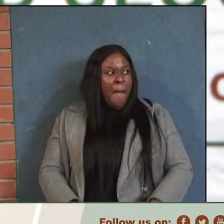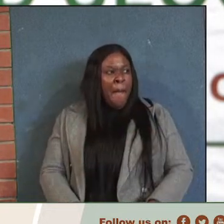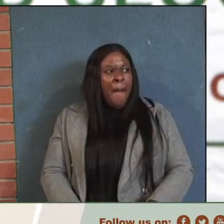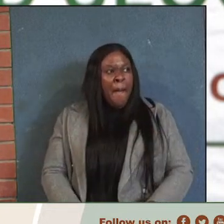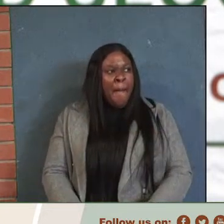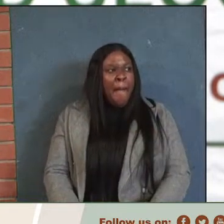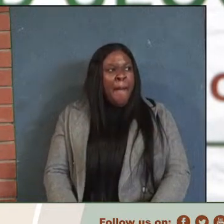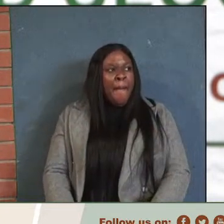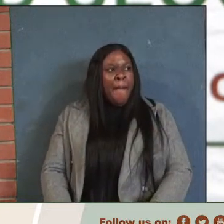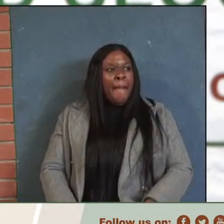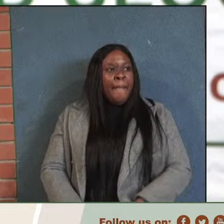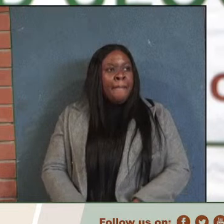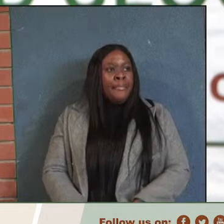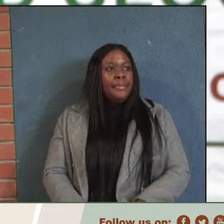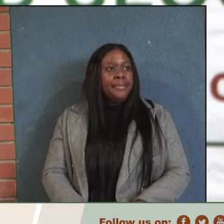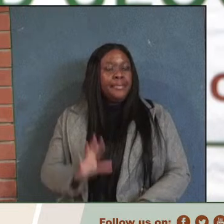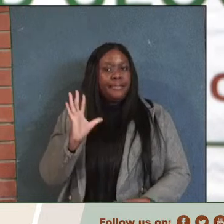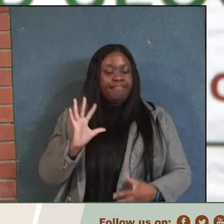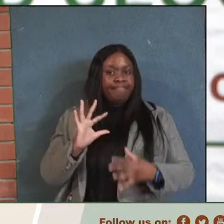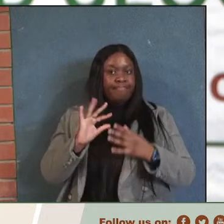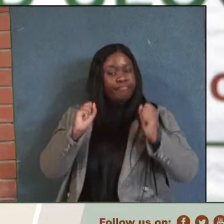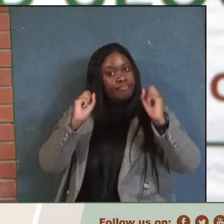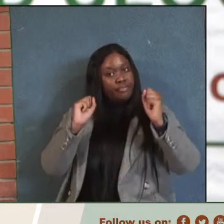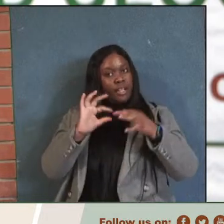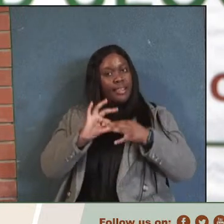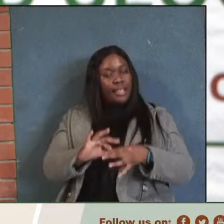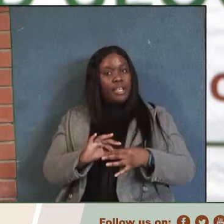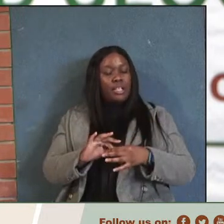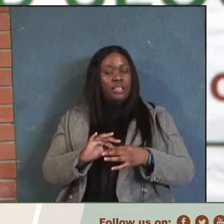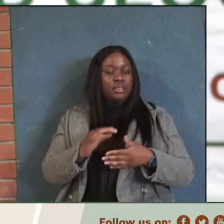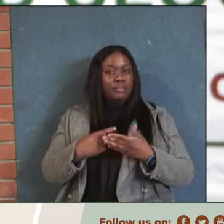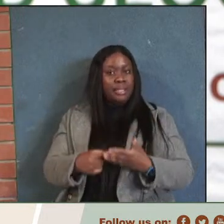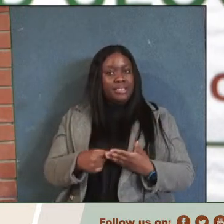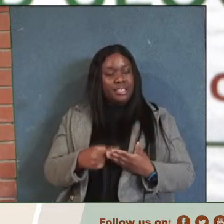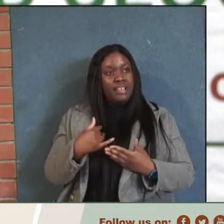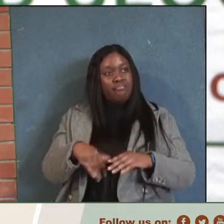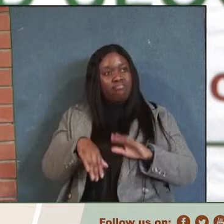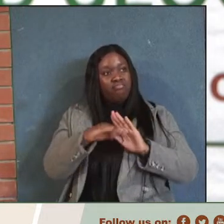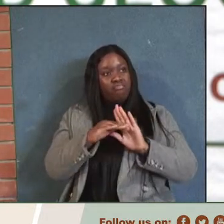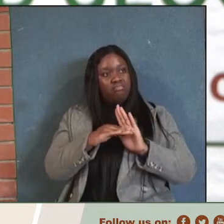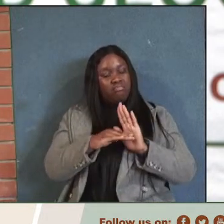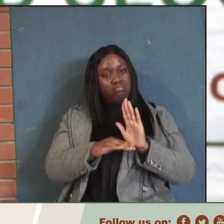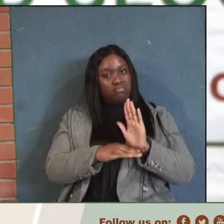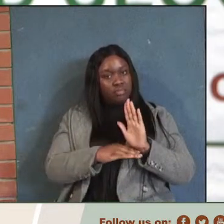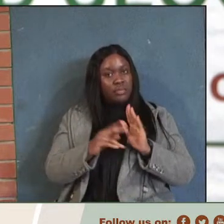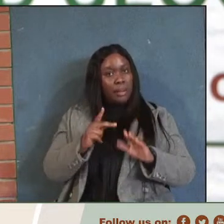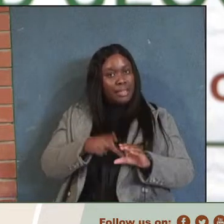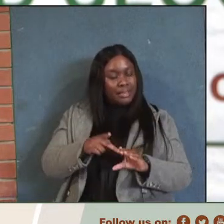to speak to the debate. Also note that participants who are on the speaking list